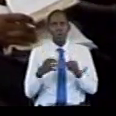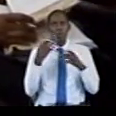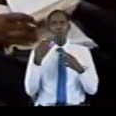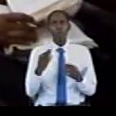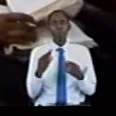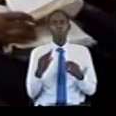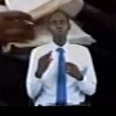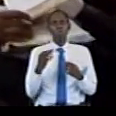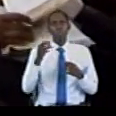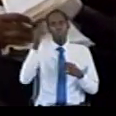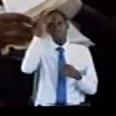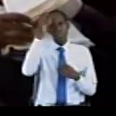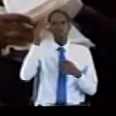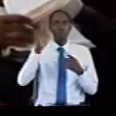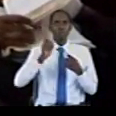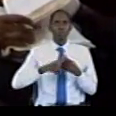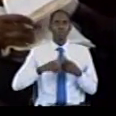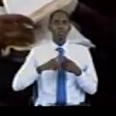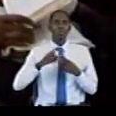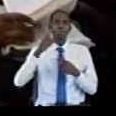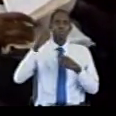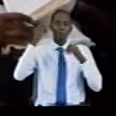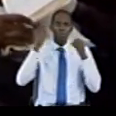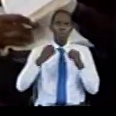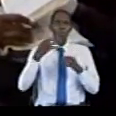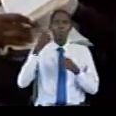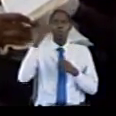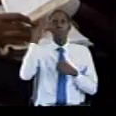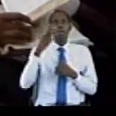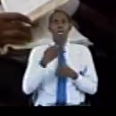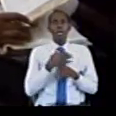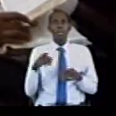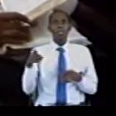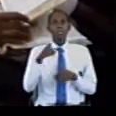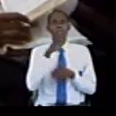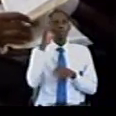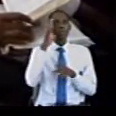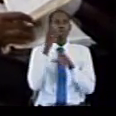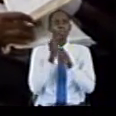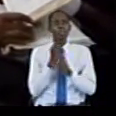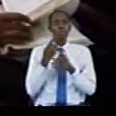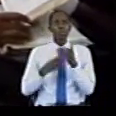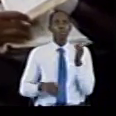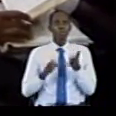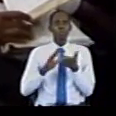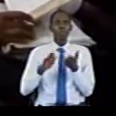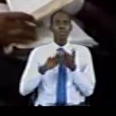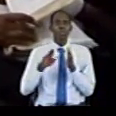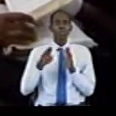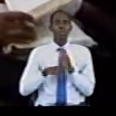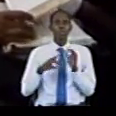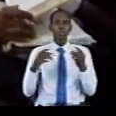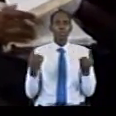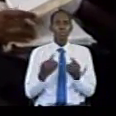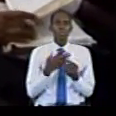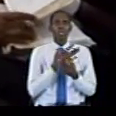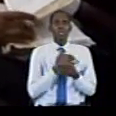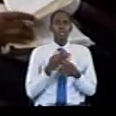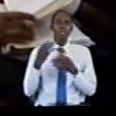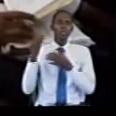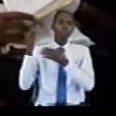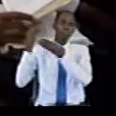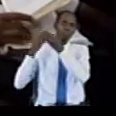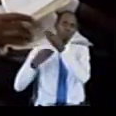That they may receive, what are they going to receive? Forgiveness of sins and inheritance among